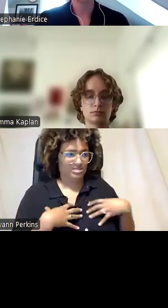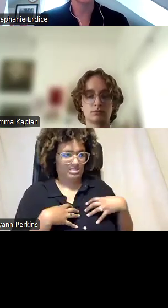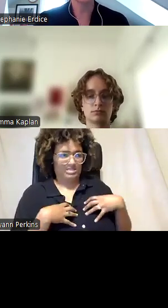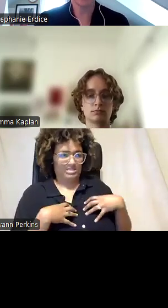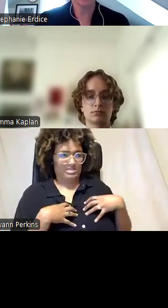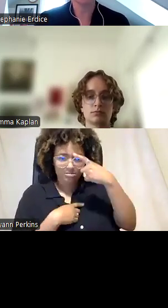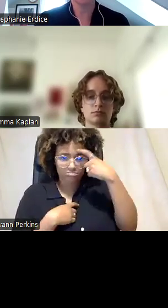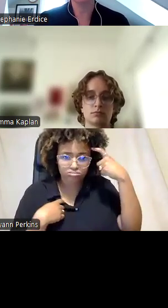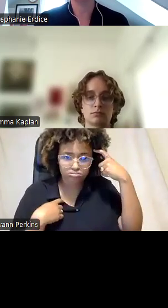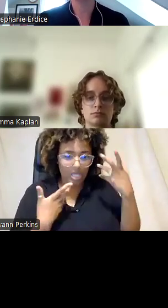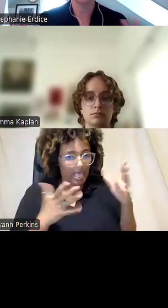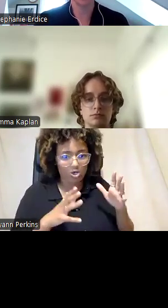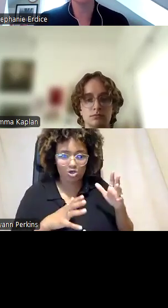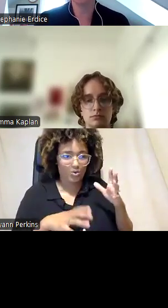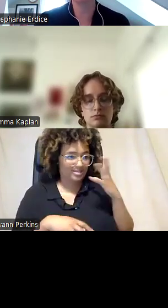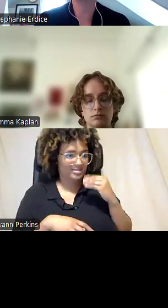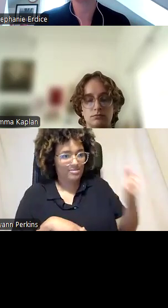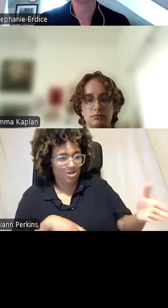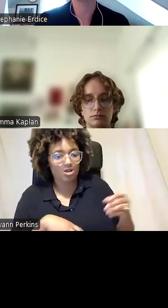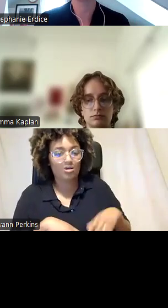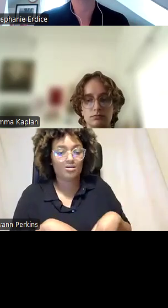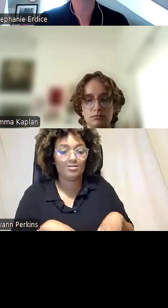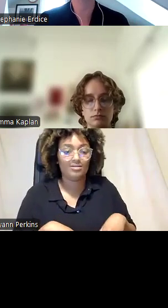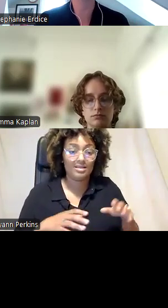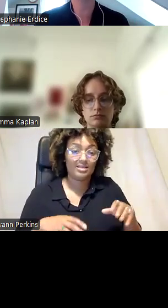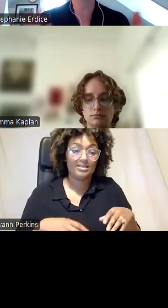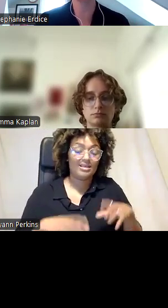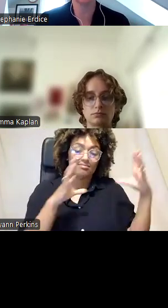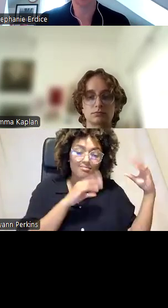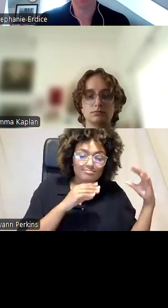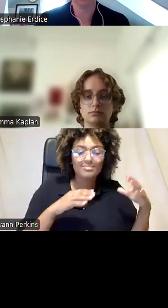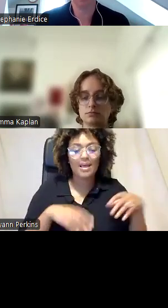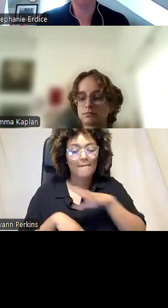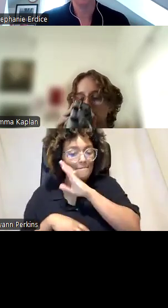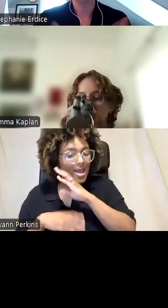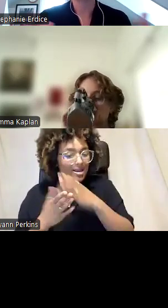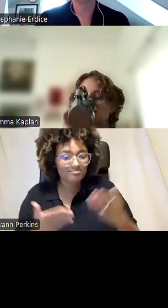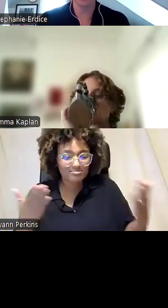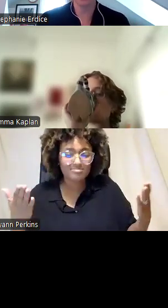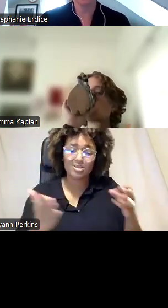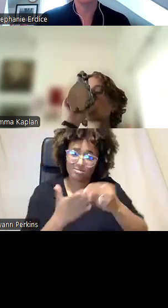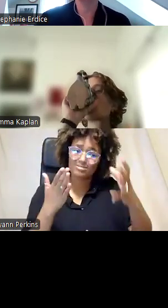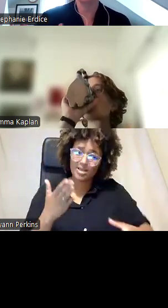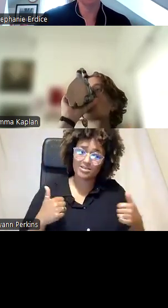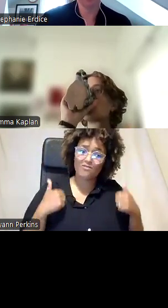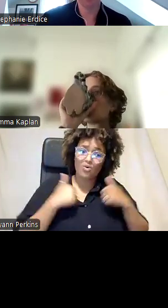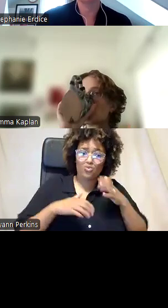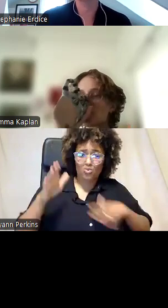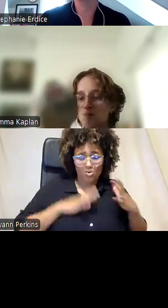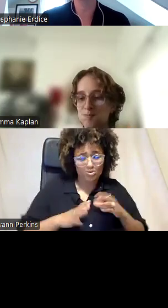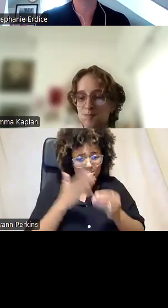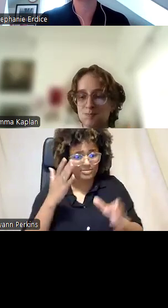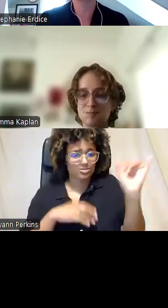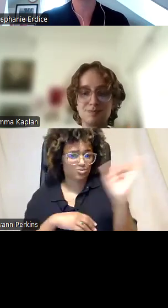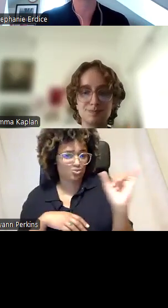anymore. Sheets and bedding are expensive. Winter coats can be expensive. So there was this immediate cost of, where am I going to get money for a